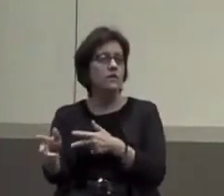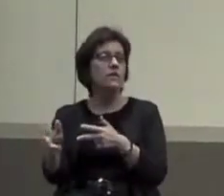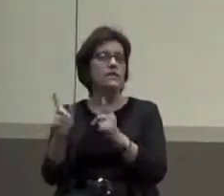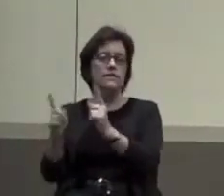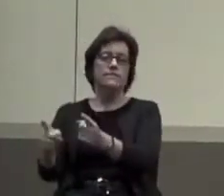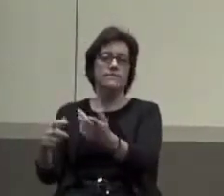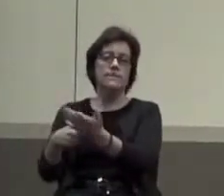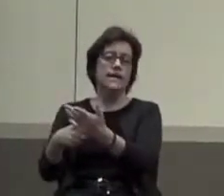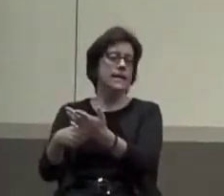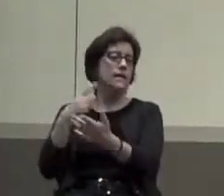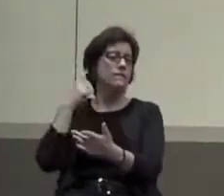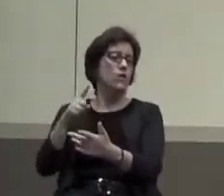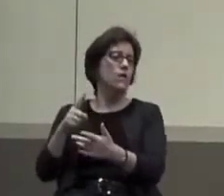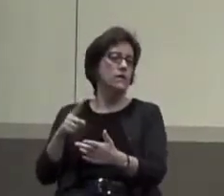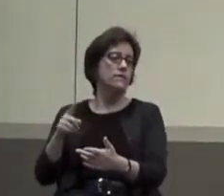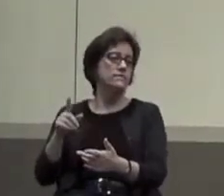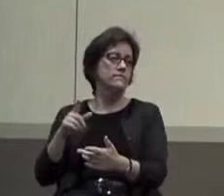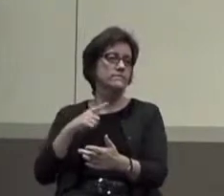which I don't want.